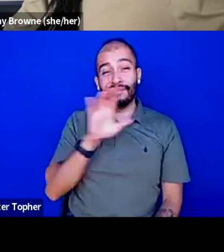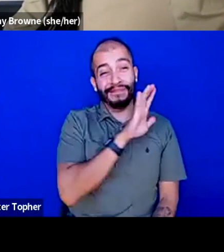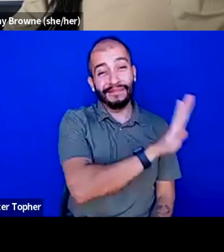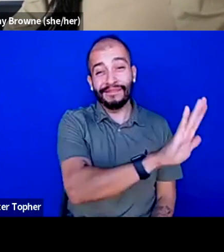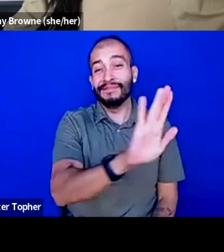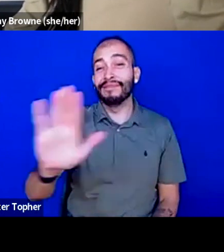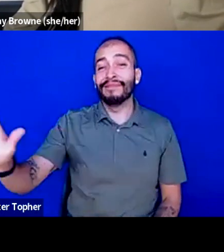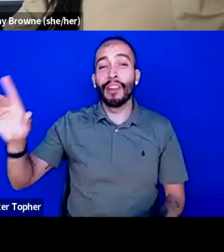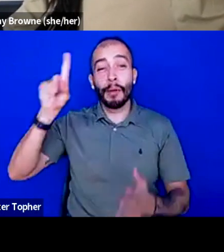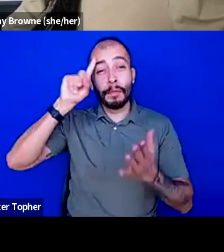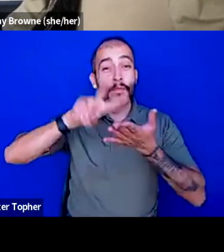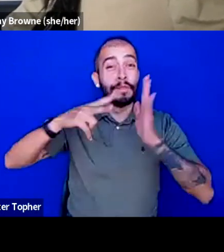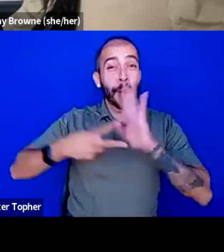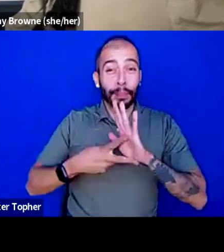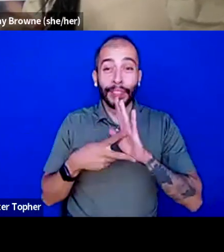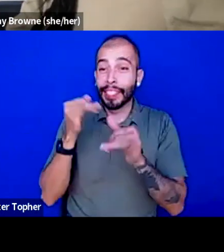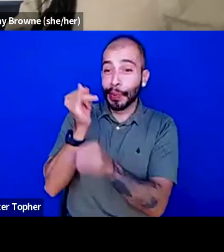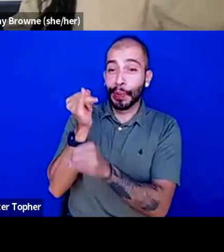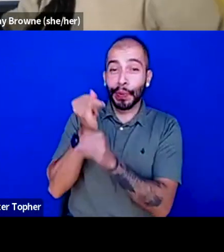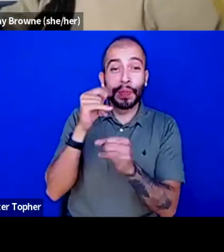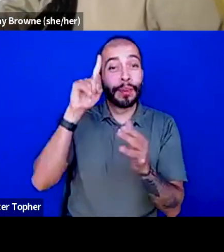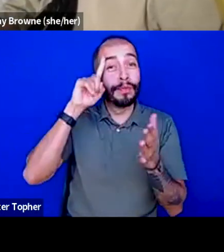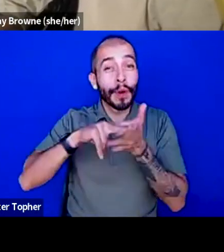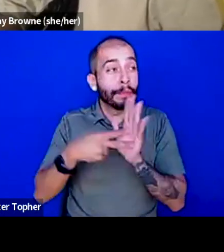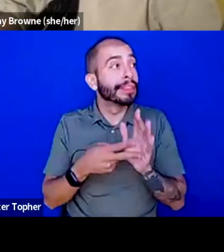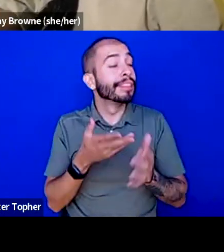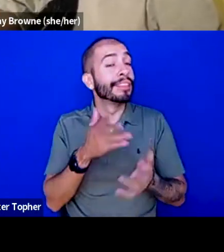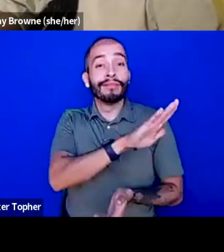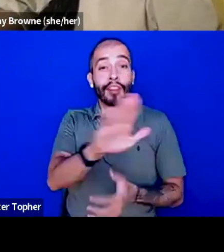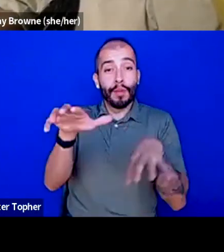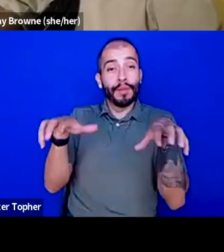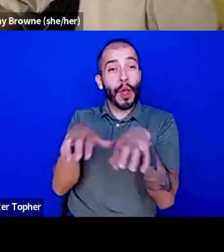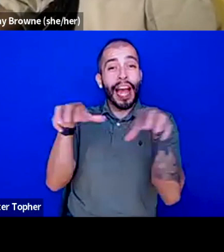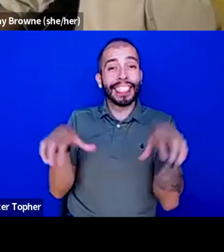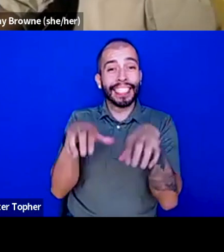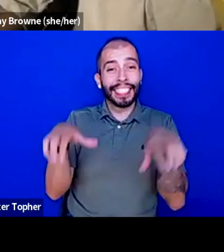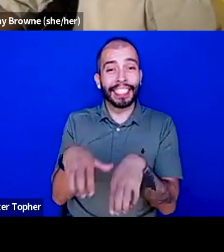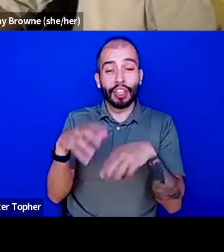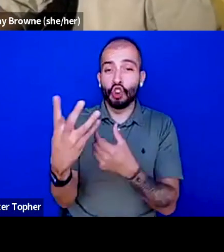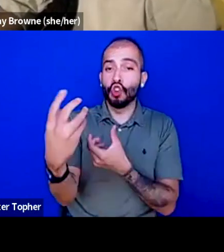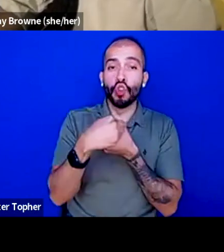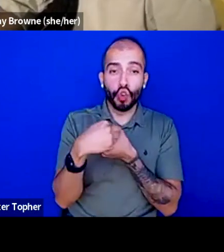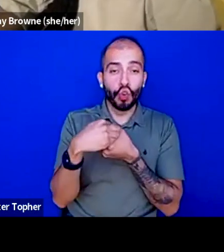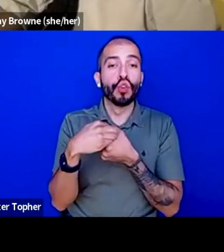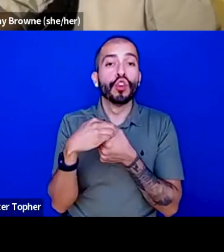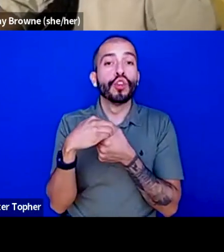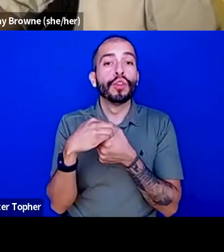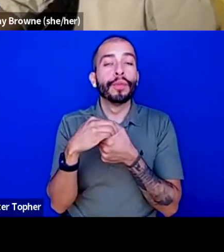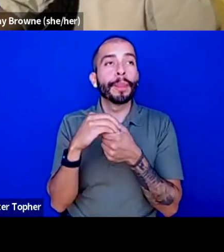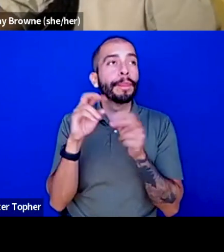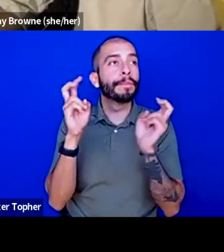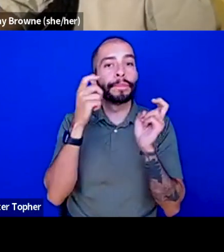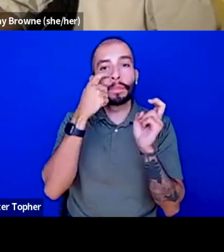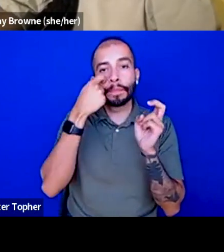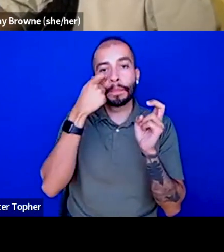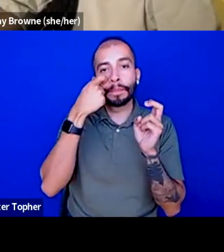aid, treatment, cure, rehabilitation, correction, discipline,